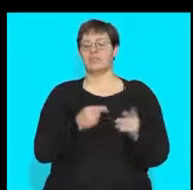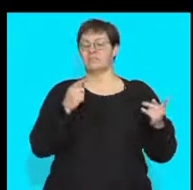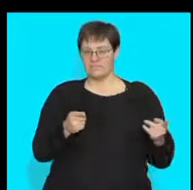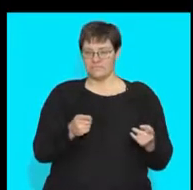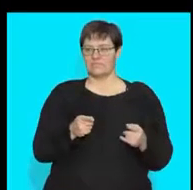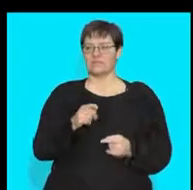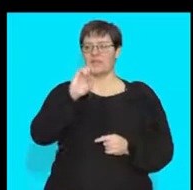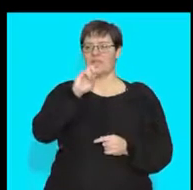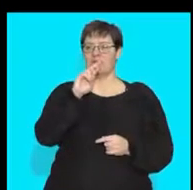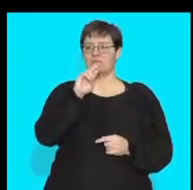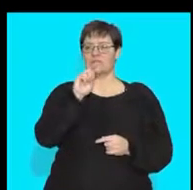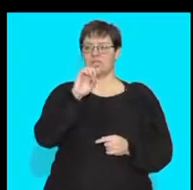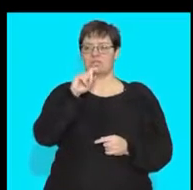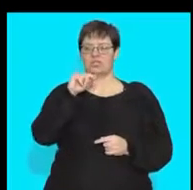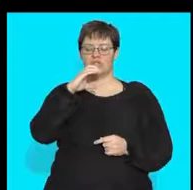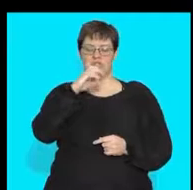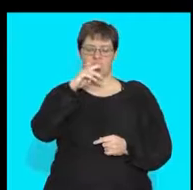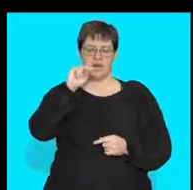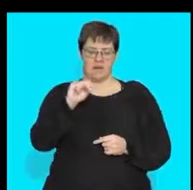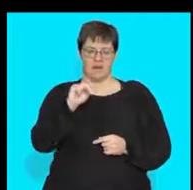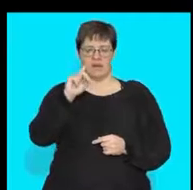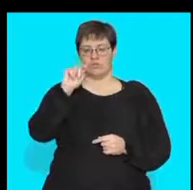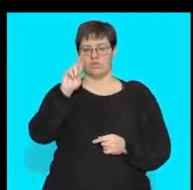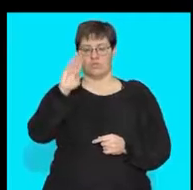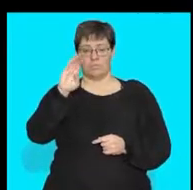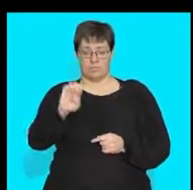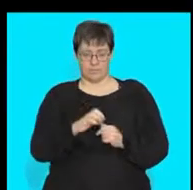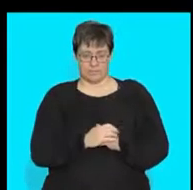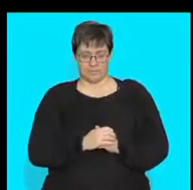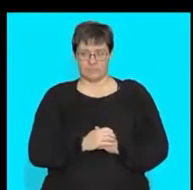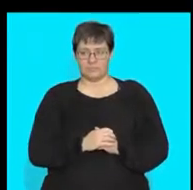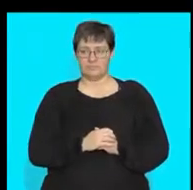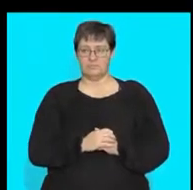So that's the eustachian tube. Eustachian tube.